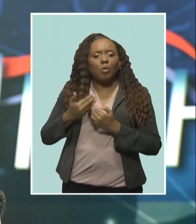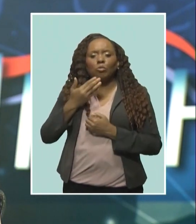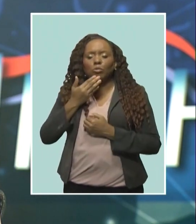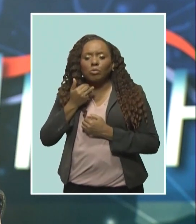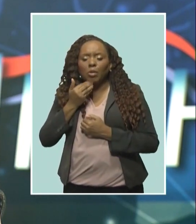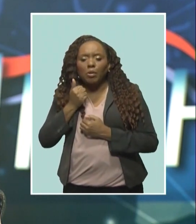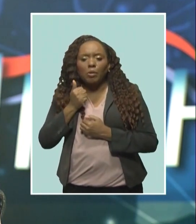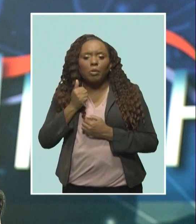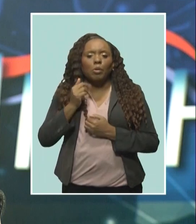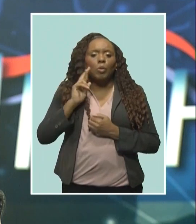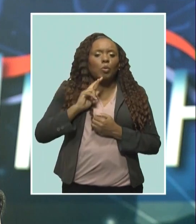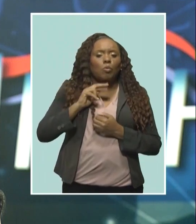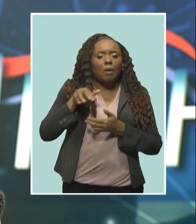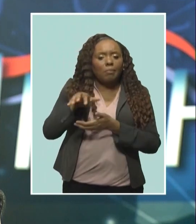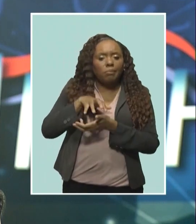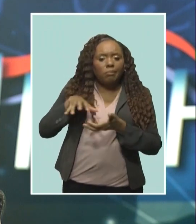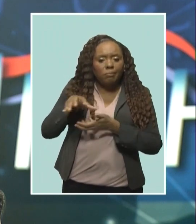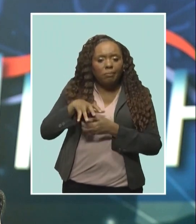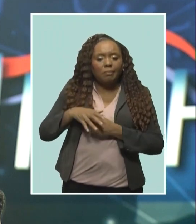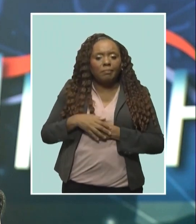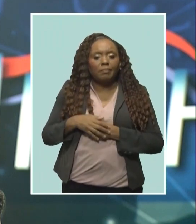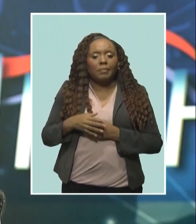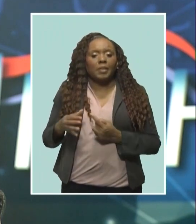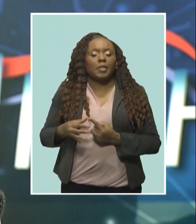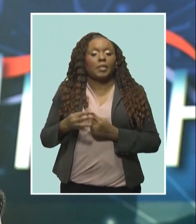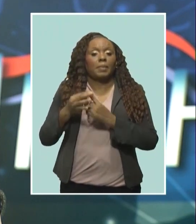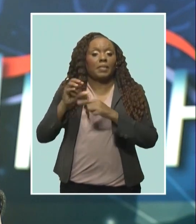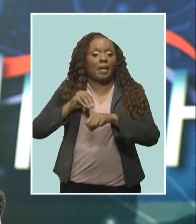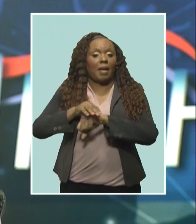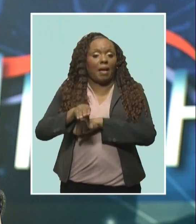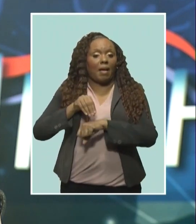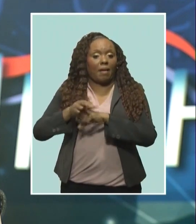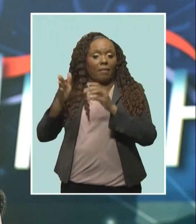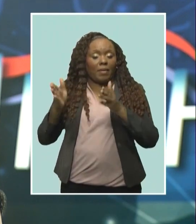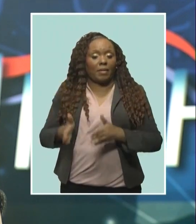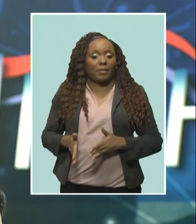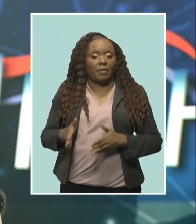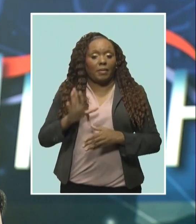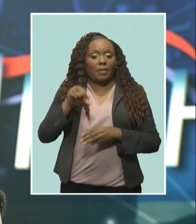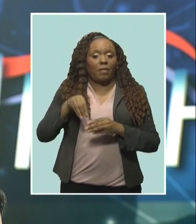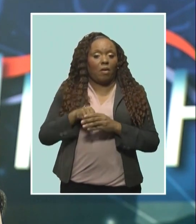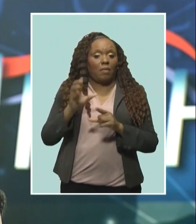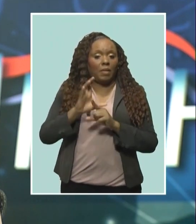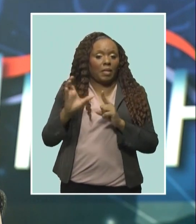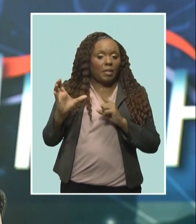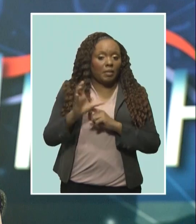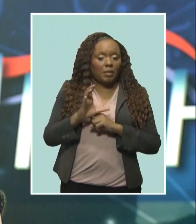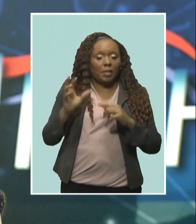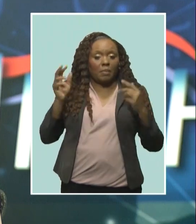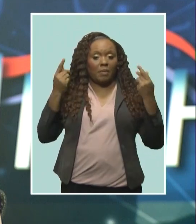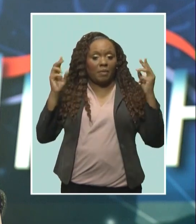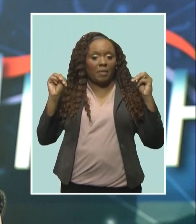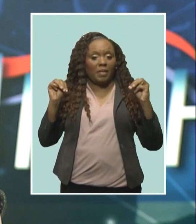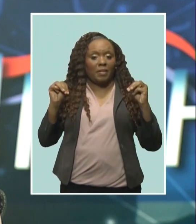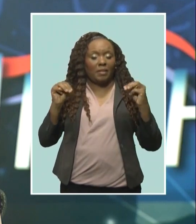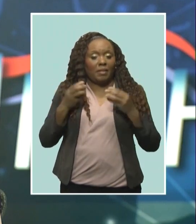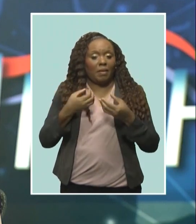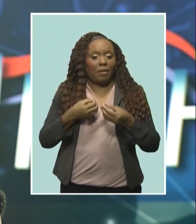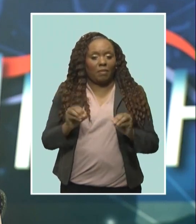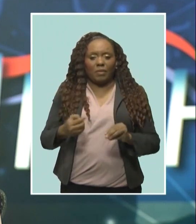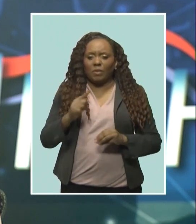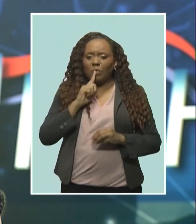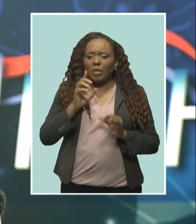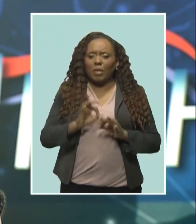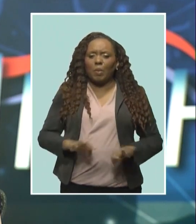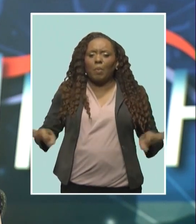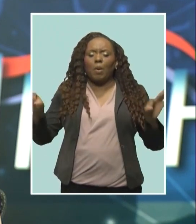Cultural Heritage in the Division of Culture in the Prime Minister's Office, Senator John King, says it's critical to document the legacy of the use of